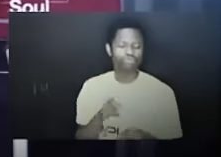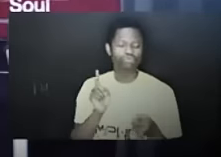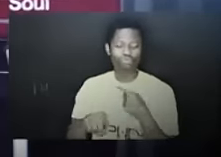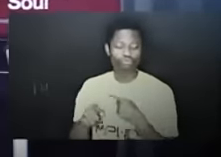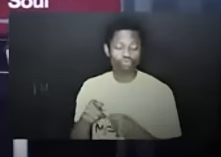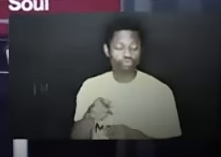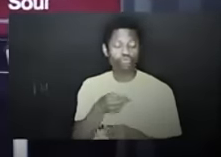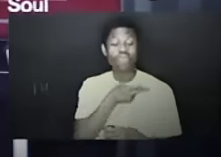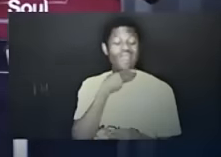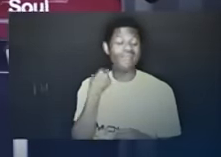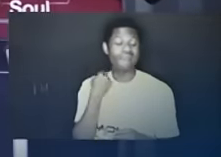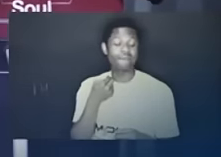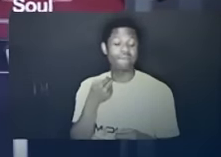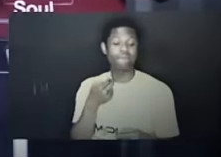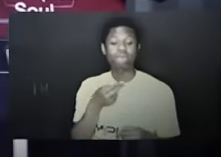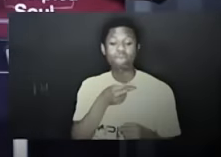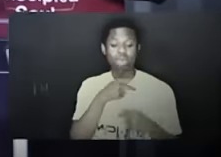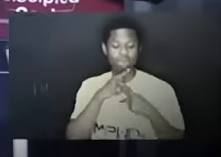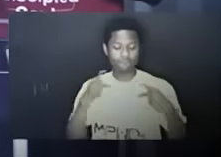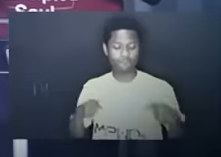now,